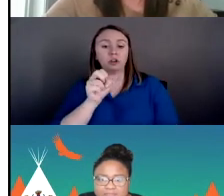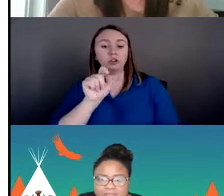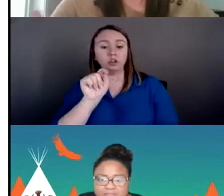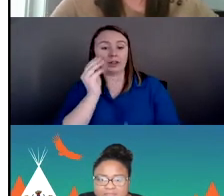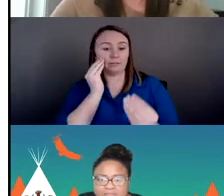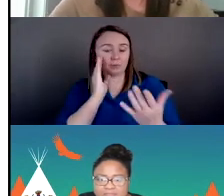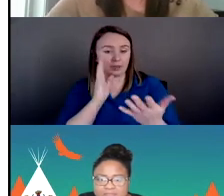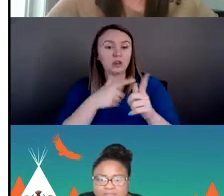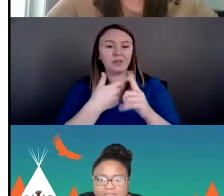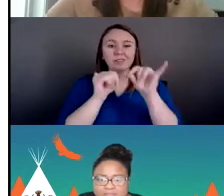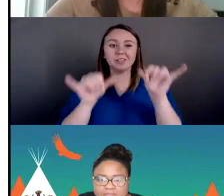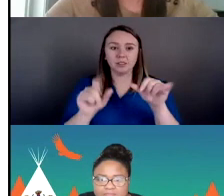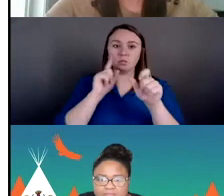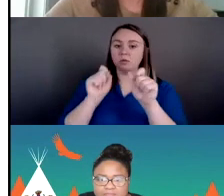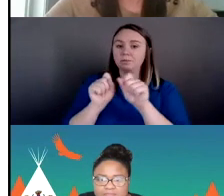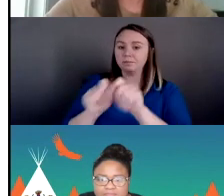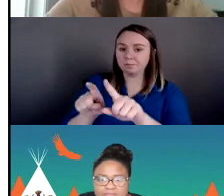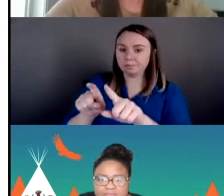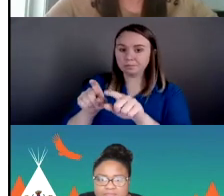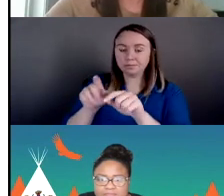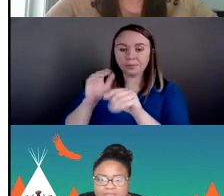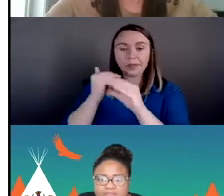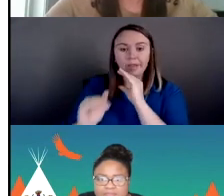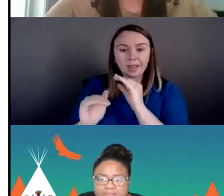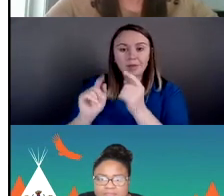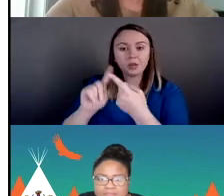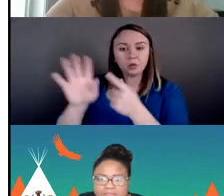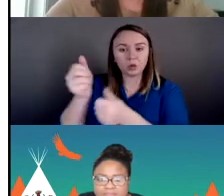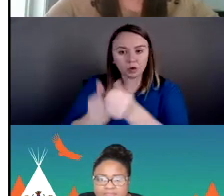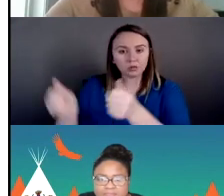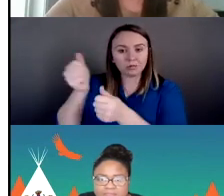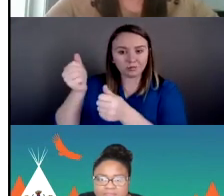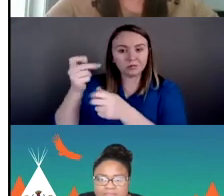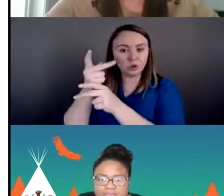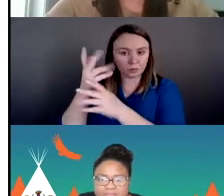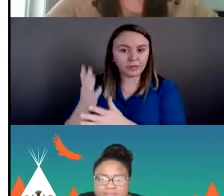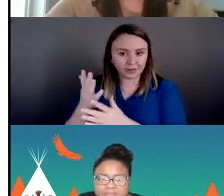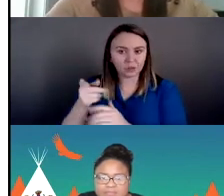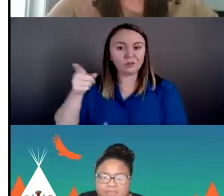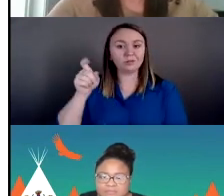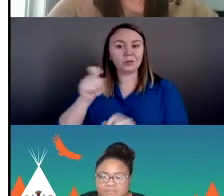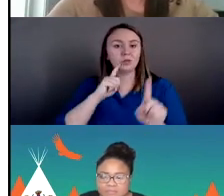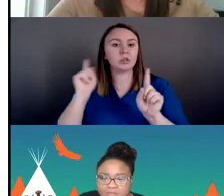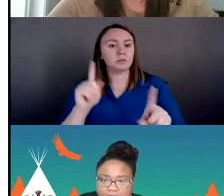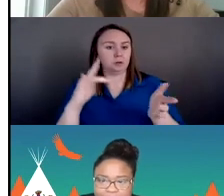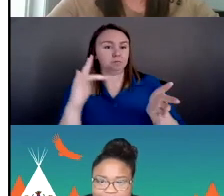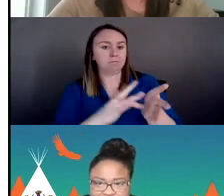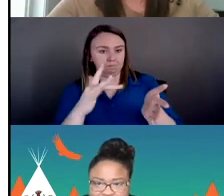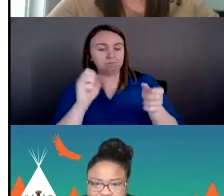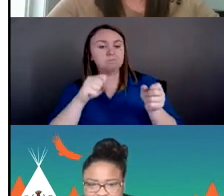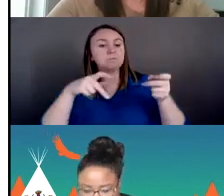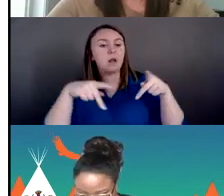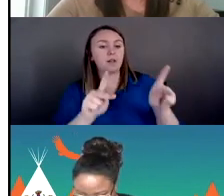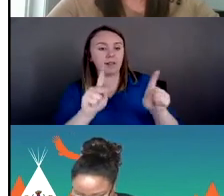send email notification to them, which they have to respond to and click that they are allowed access to the